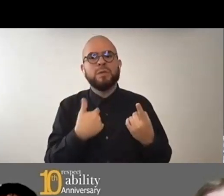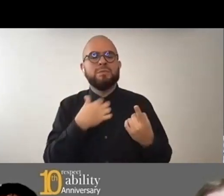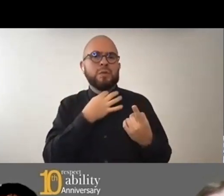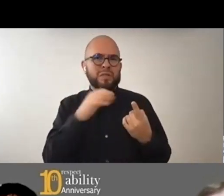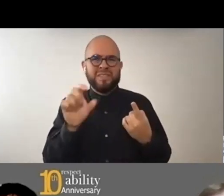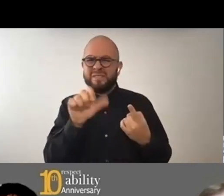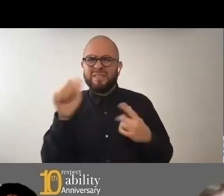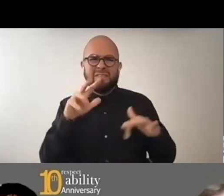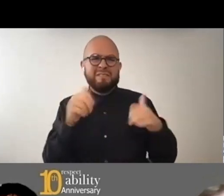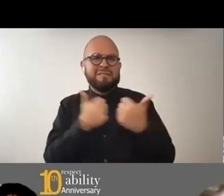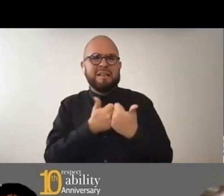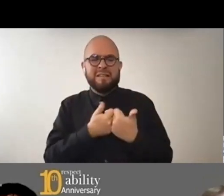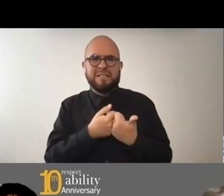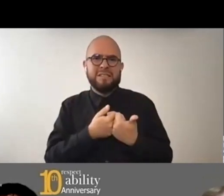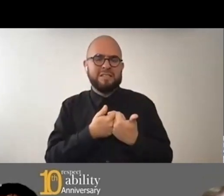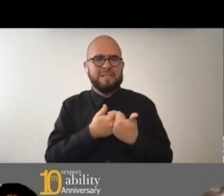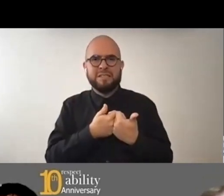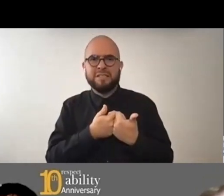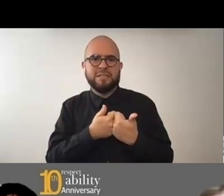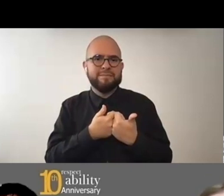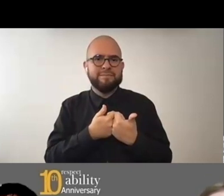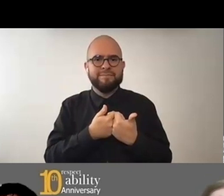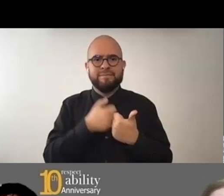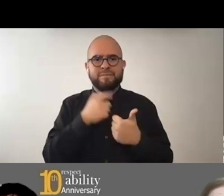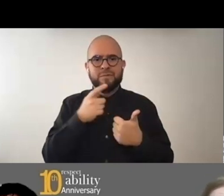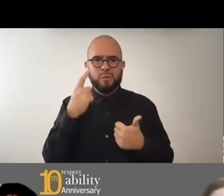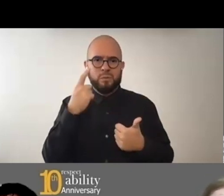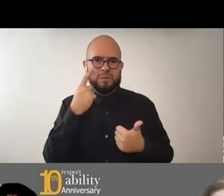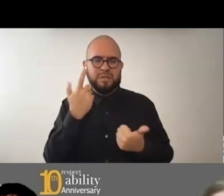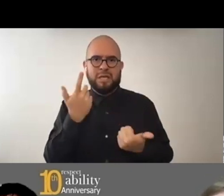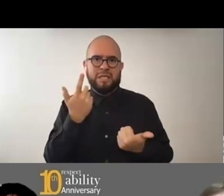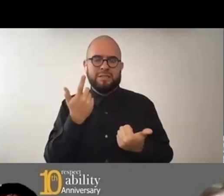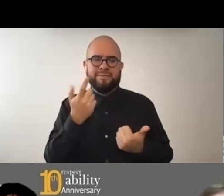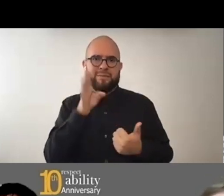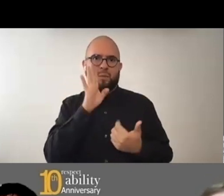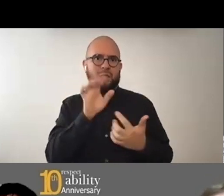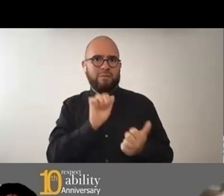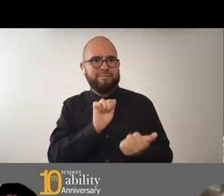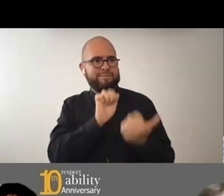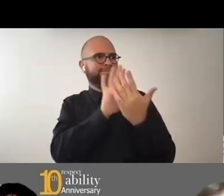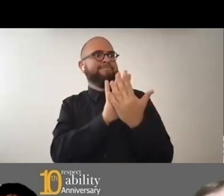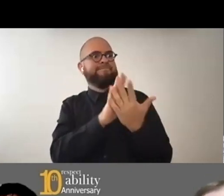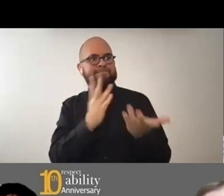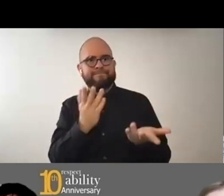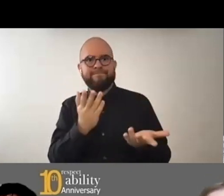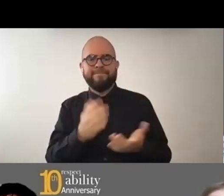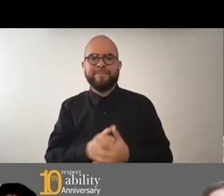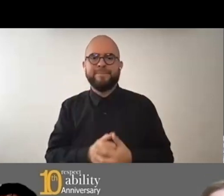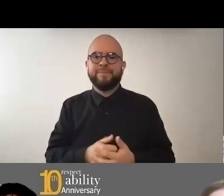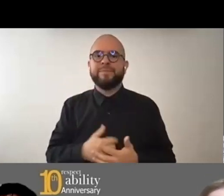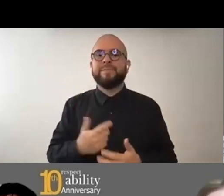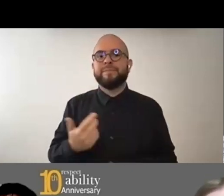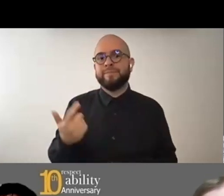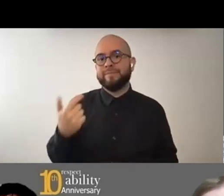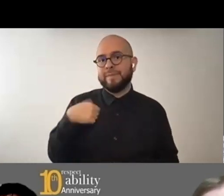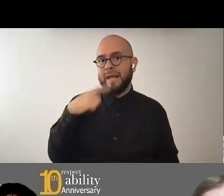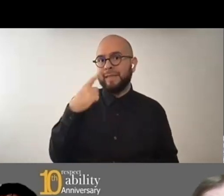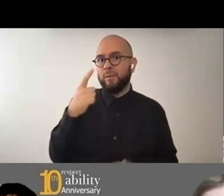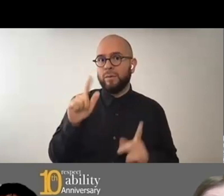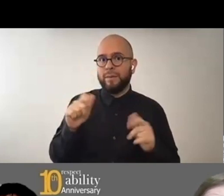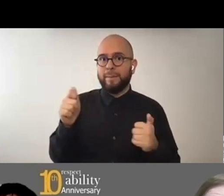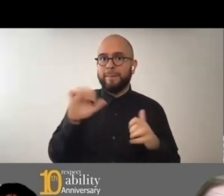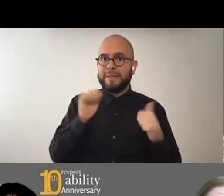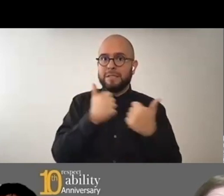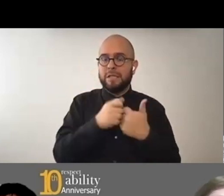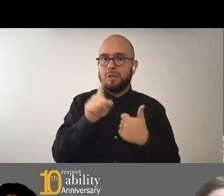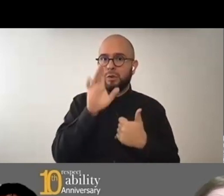somebody pursuing a career in public policy encounter from your perspective? I definitely think one of the biggest challenges you'll encounter